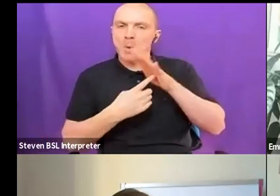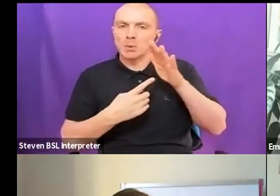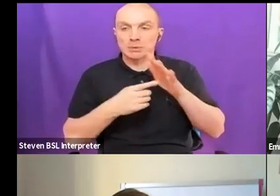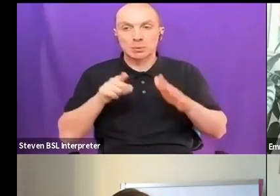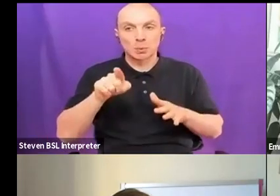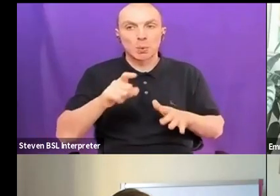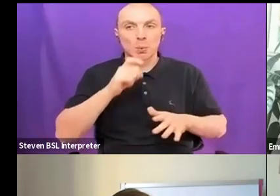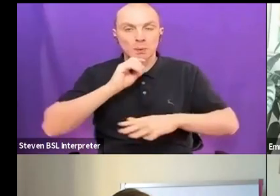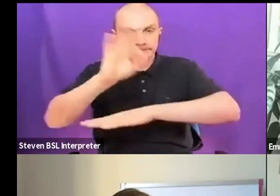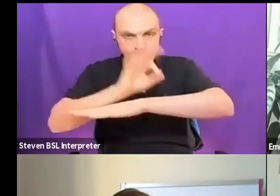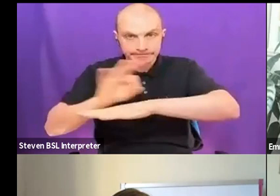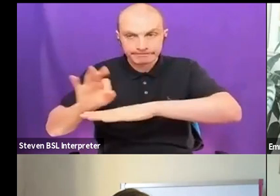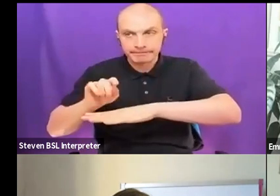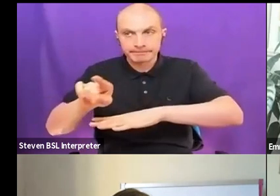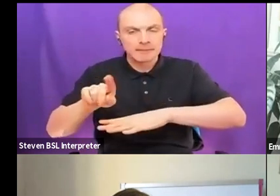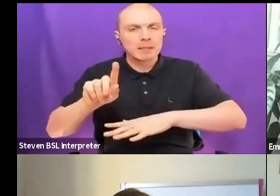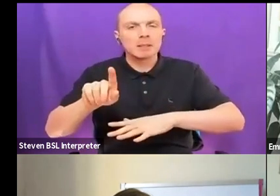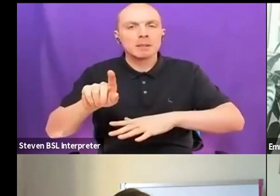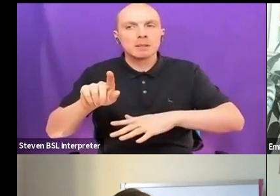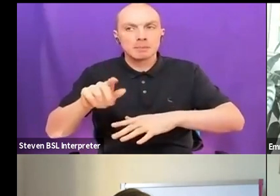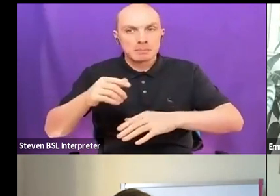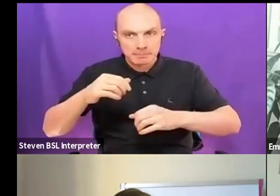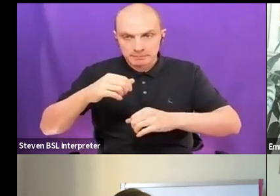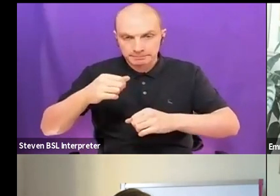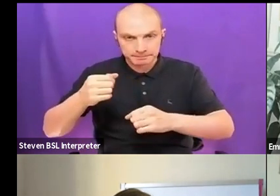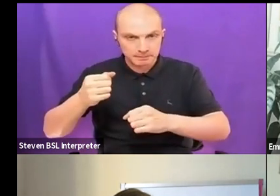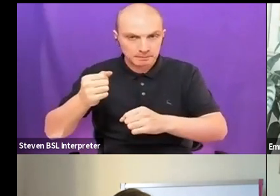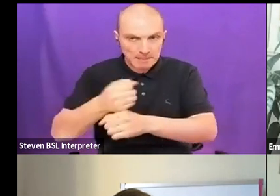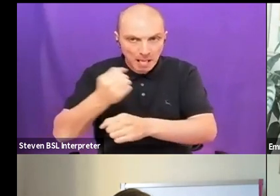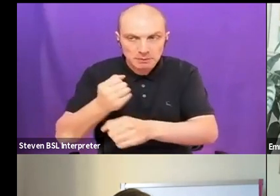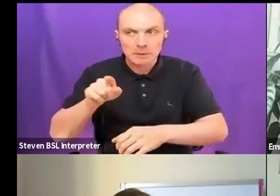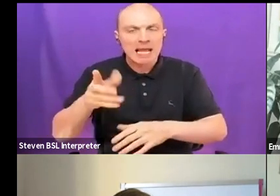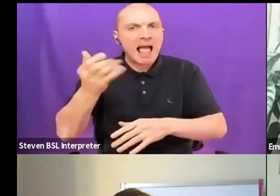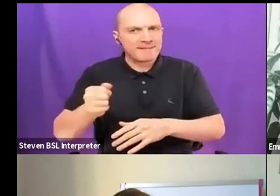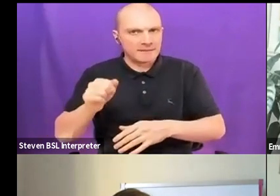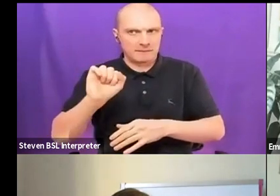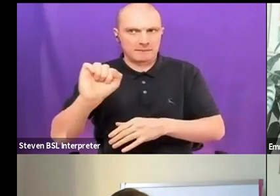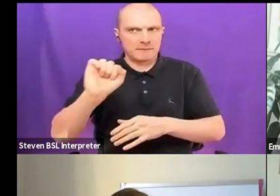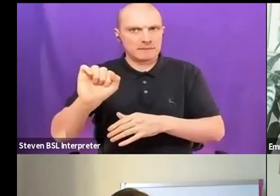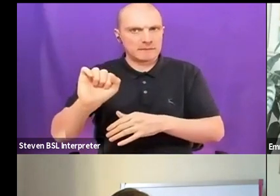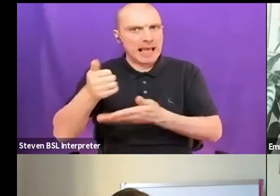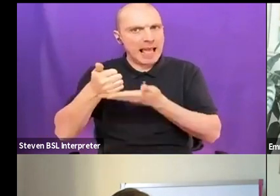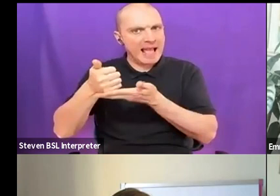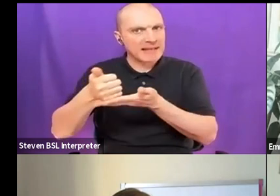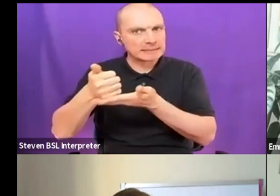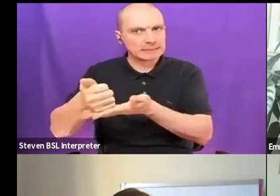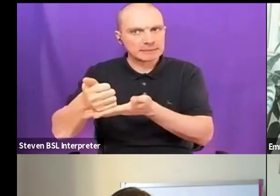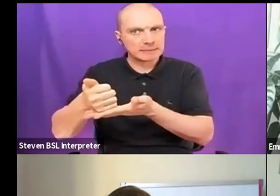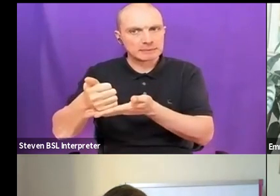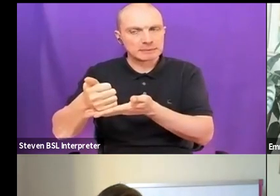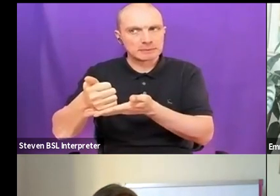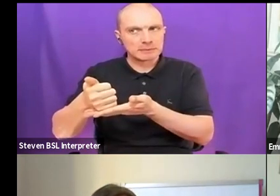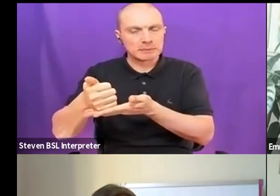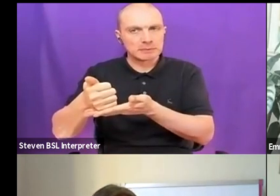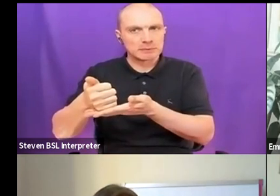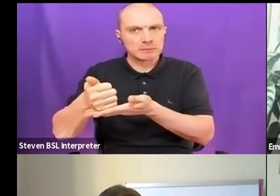developers and their advisors, because they've often got designers and planners working with them, to go and talk to, but I would say